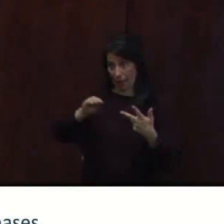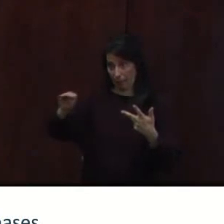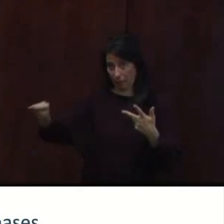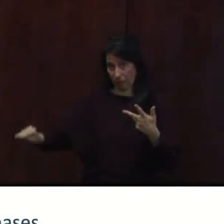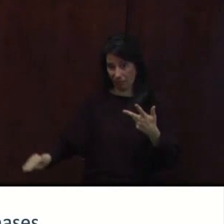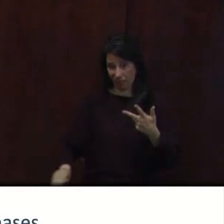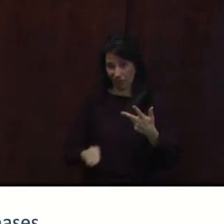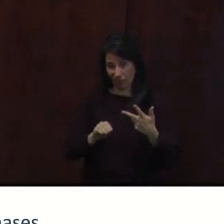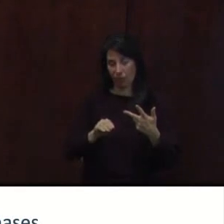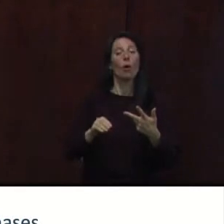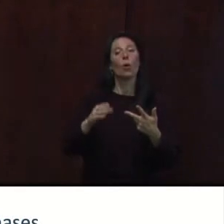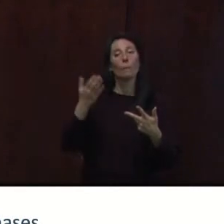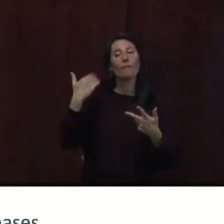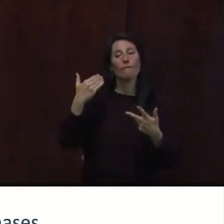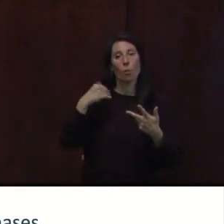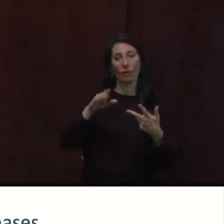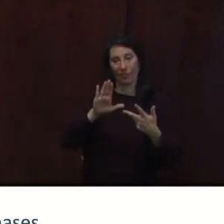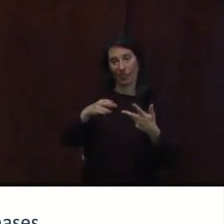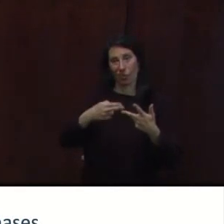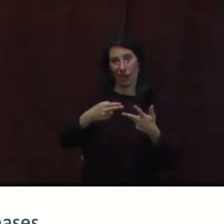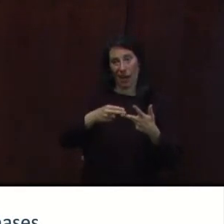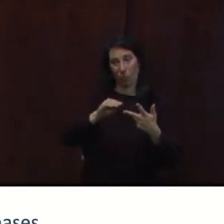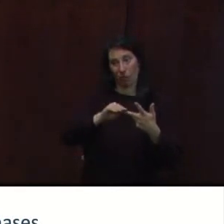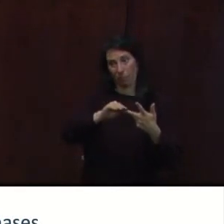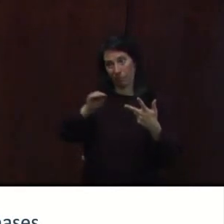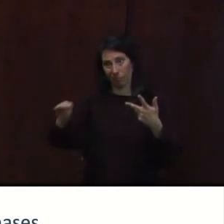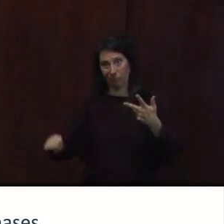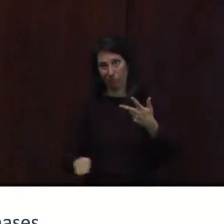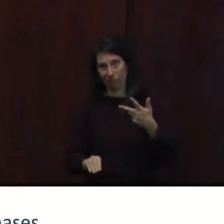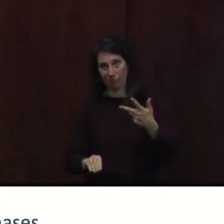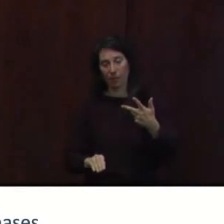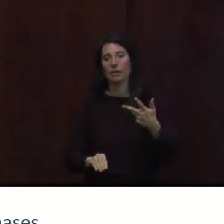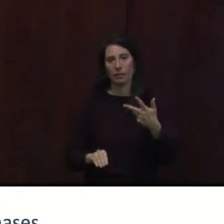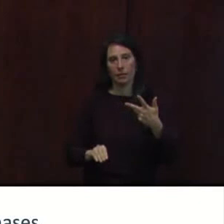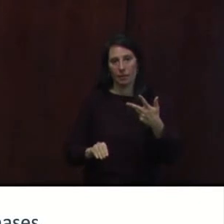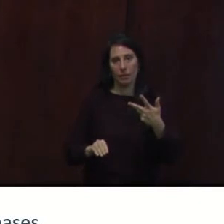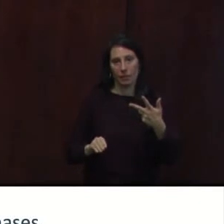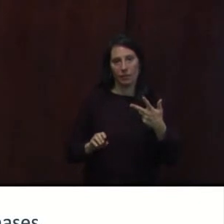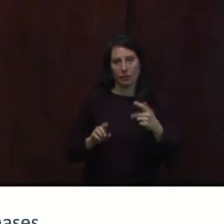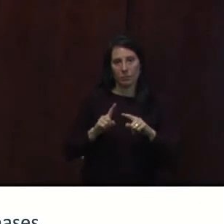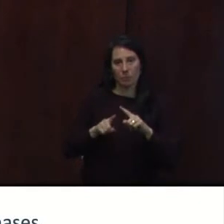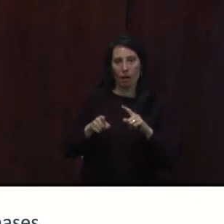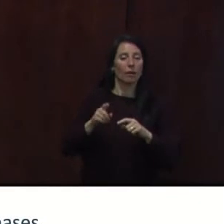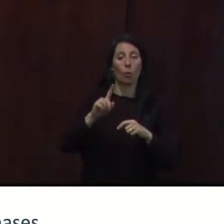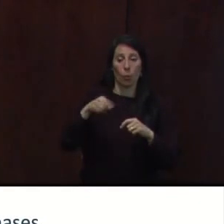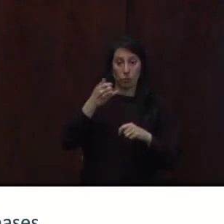the fact, they will be timestamped. So it's all a continuous timestamp.